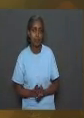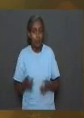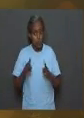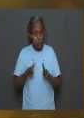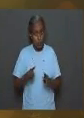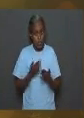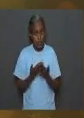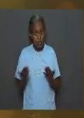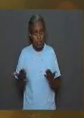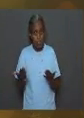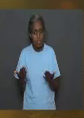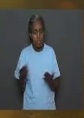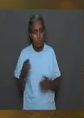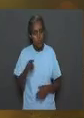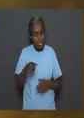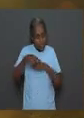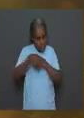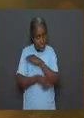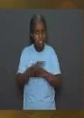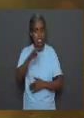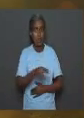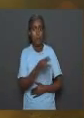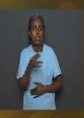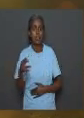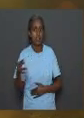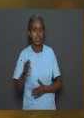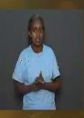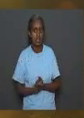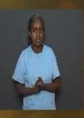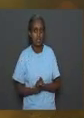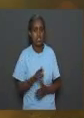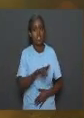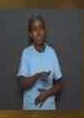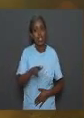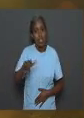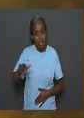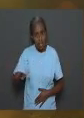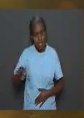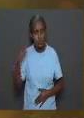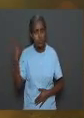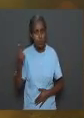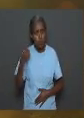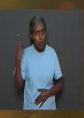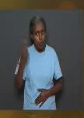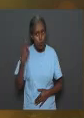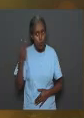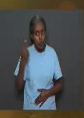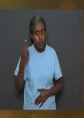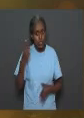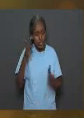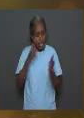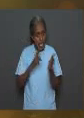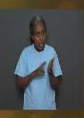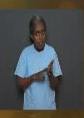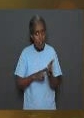Whenever we are dealing with matrices, the lines always refer